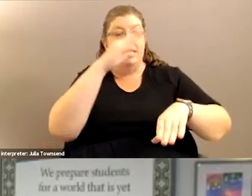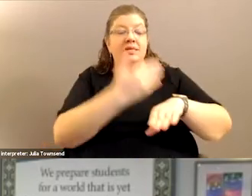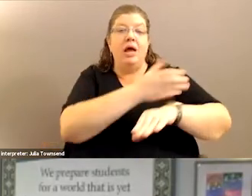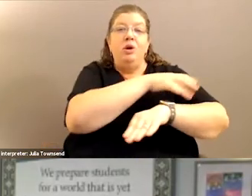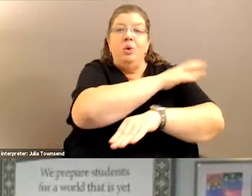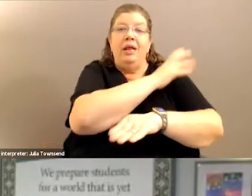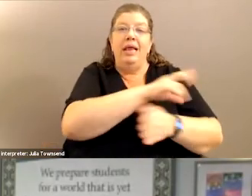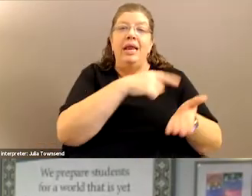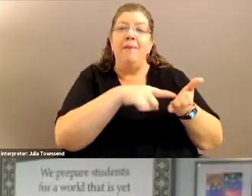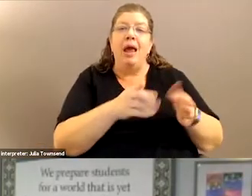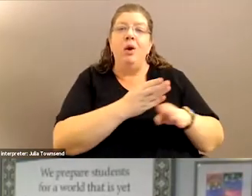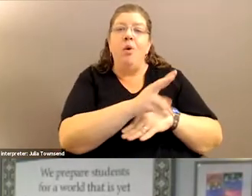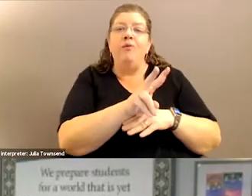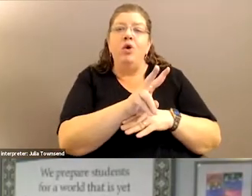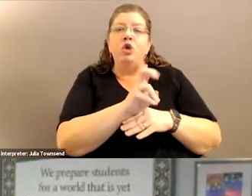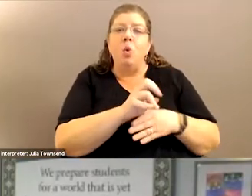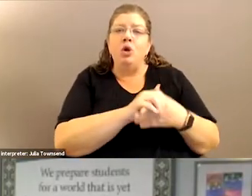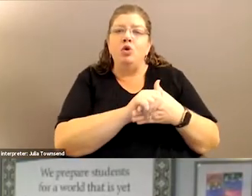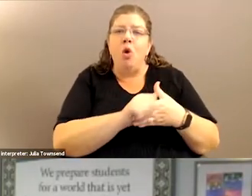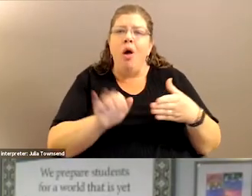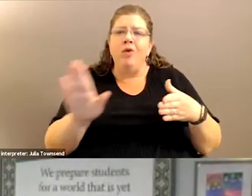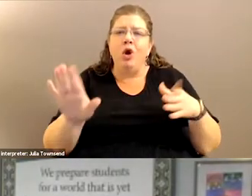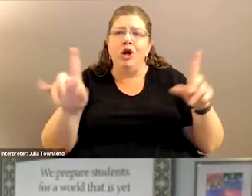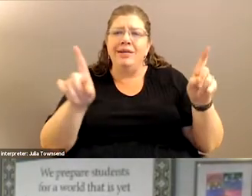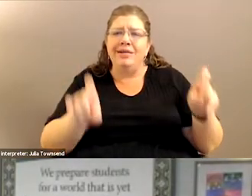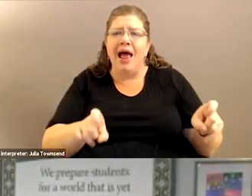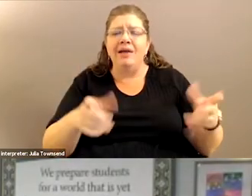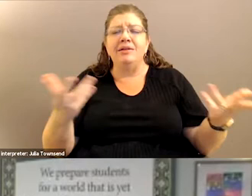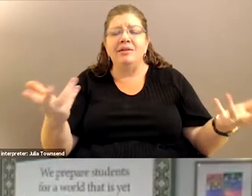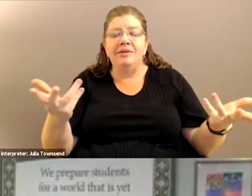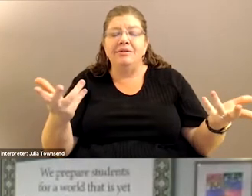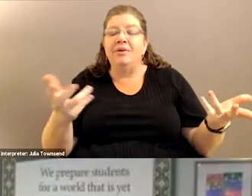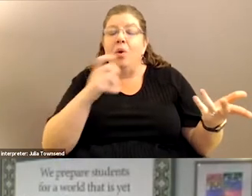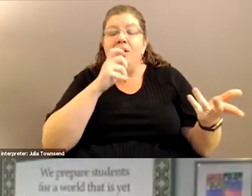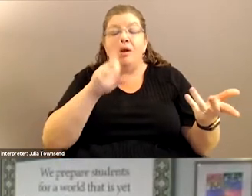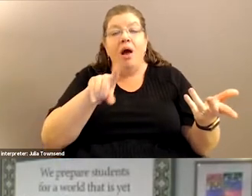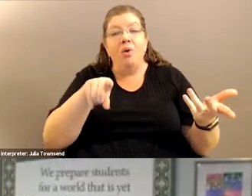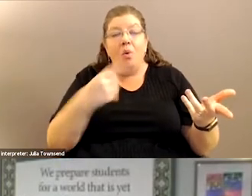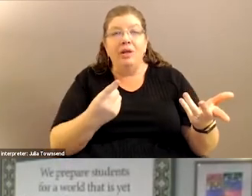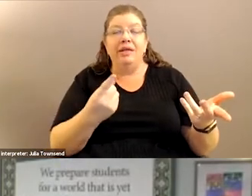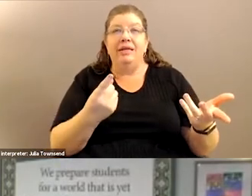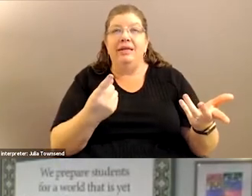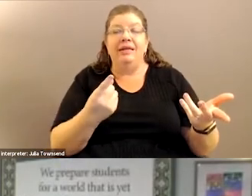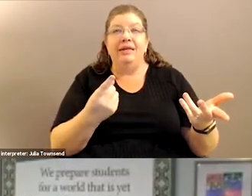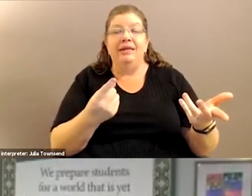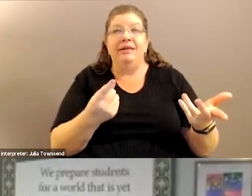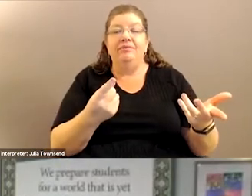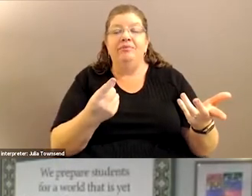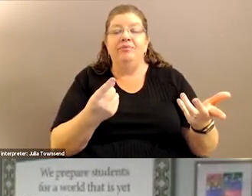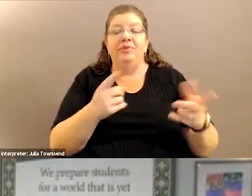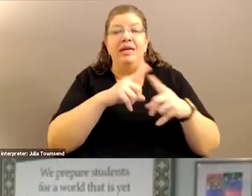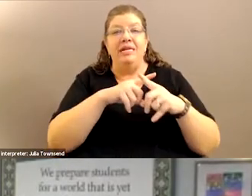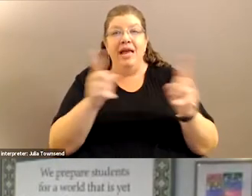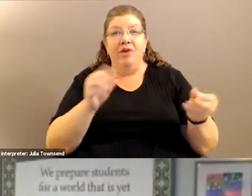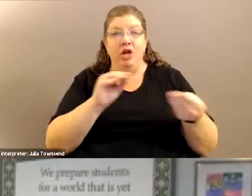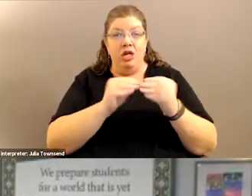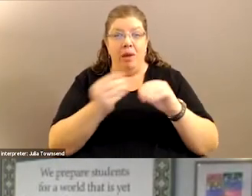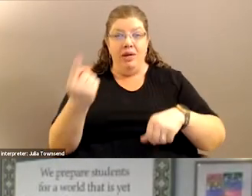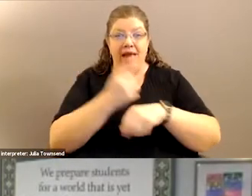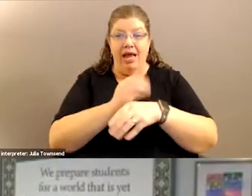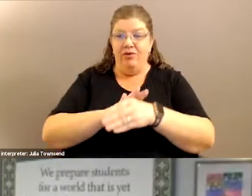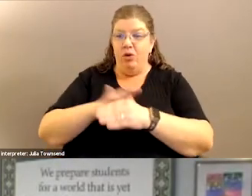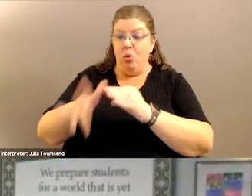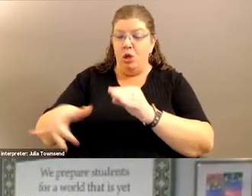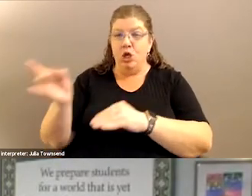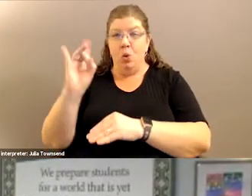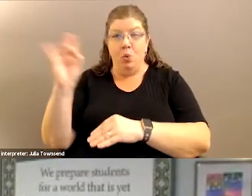paid over 200 for hers so again not only is like these different amount of days for results ridiculous but